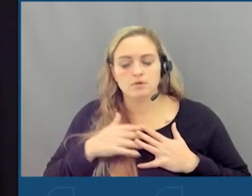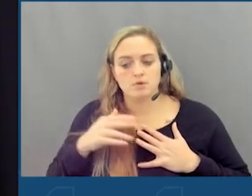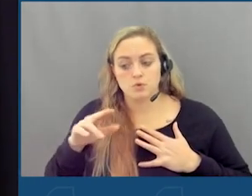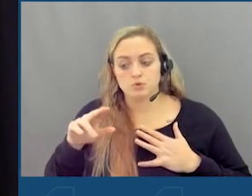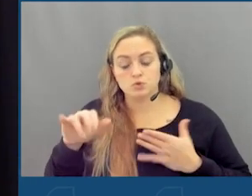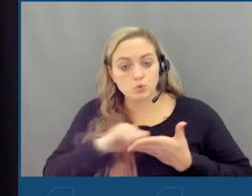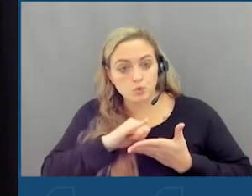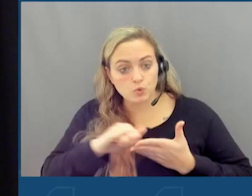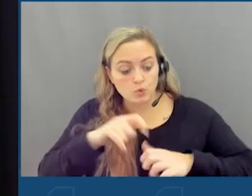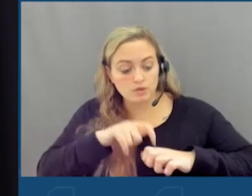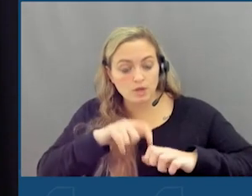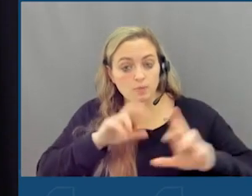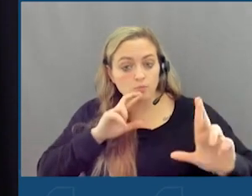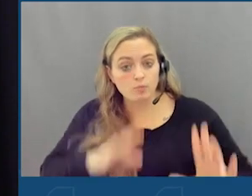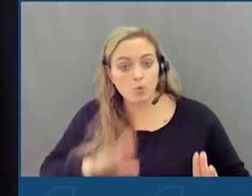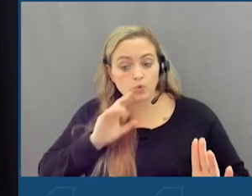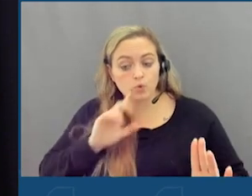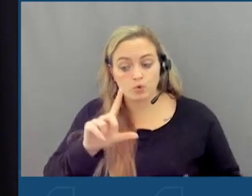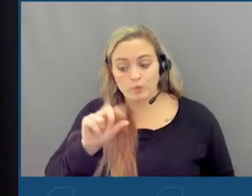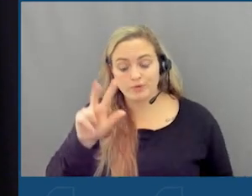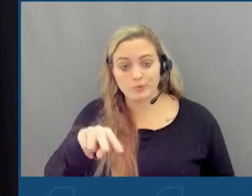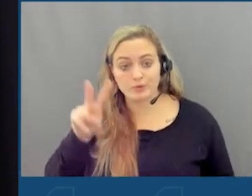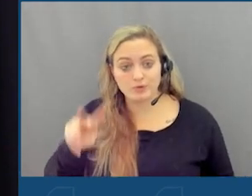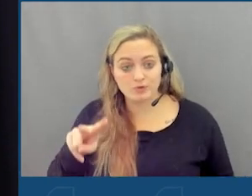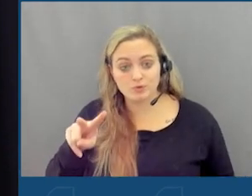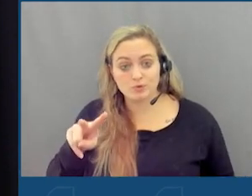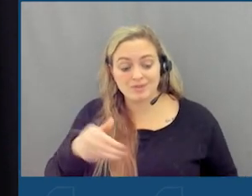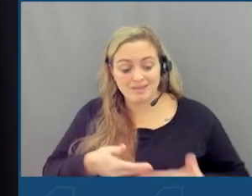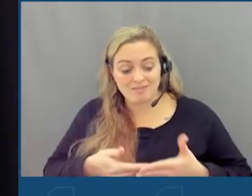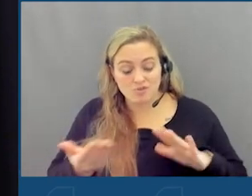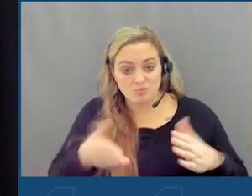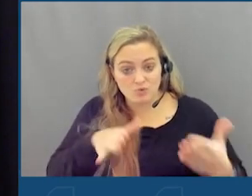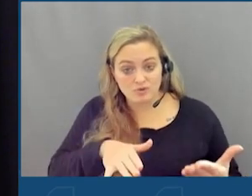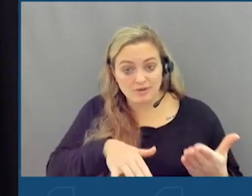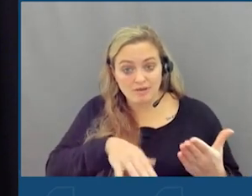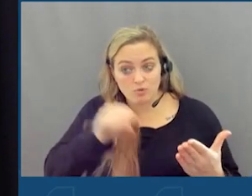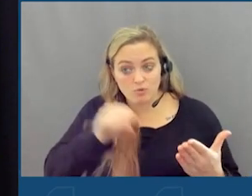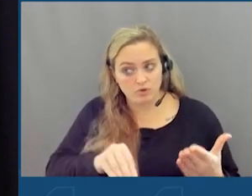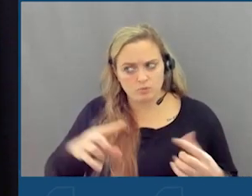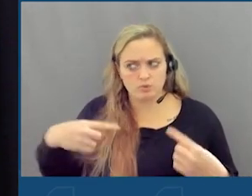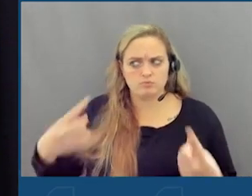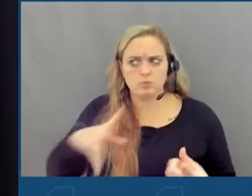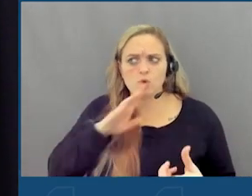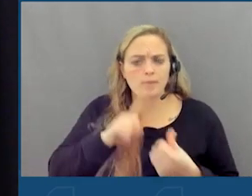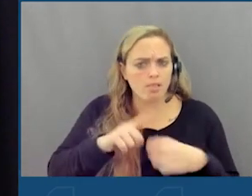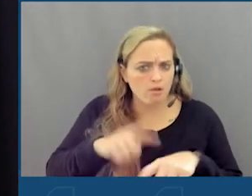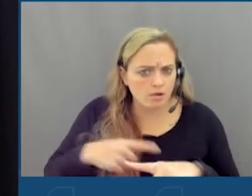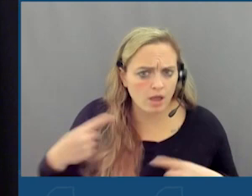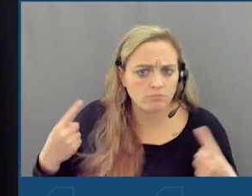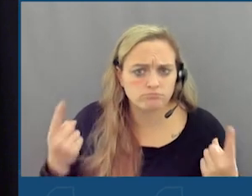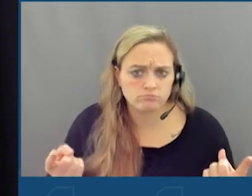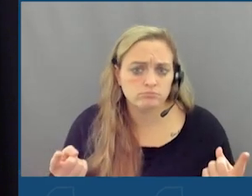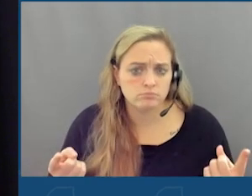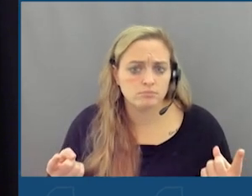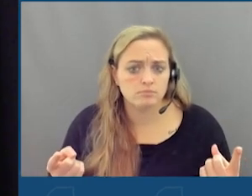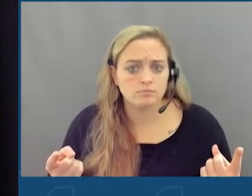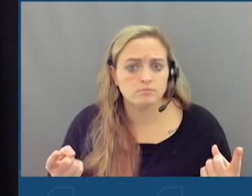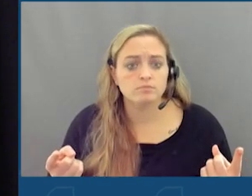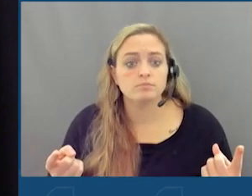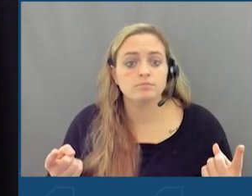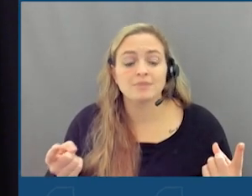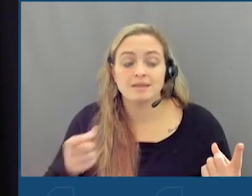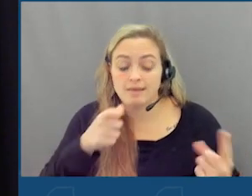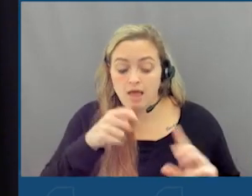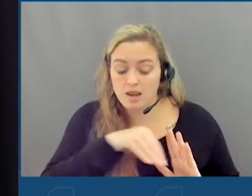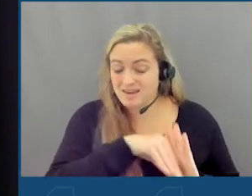reported that in 2022, the infant mortality rate, which we've been talking about for a long time, instead of going